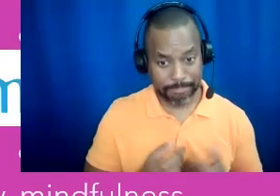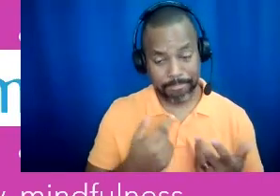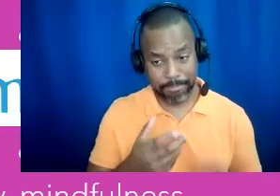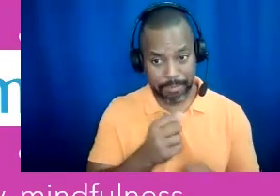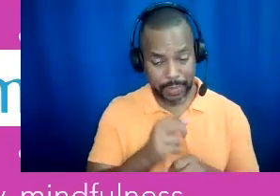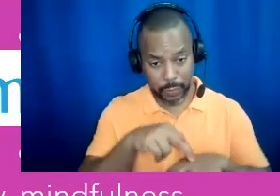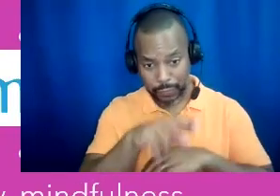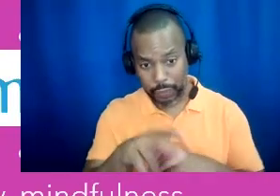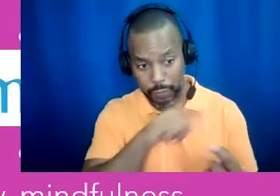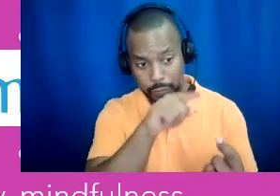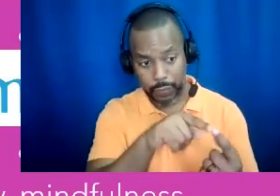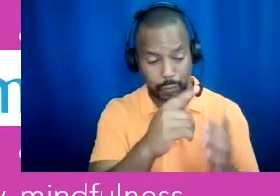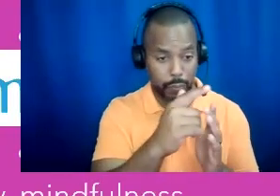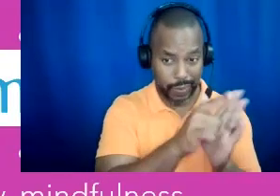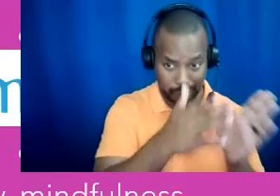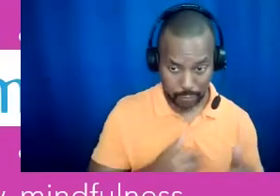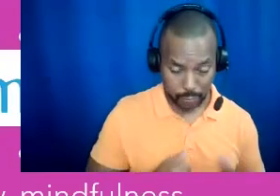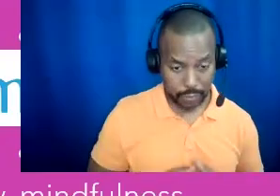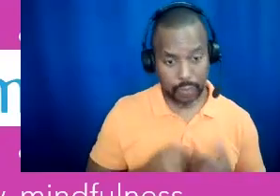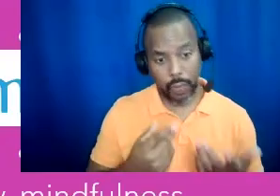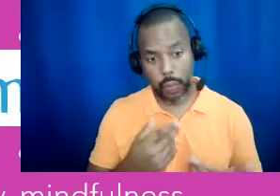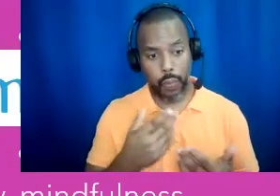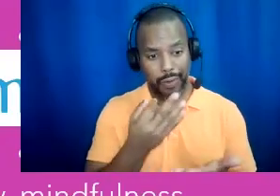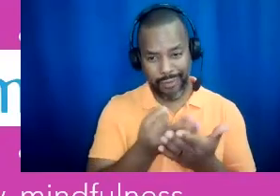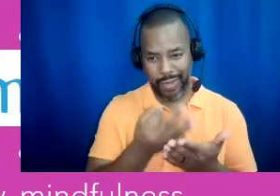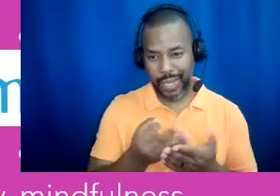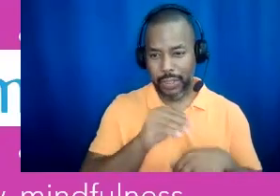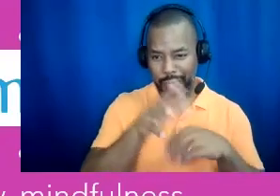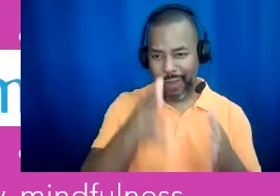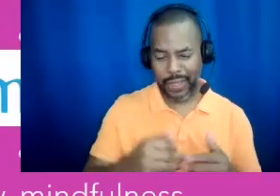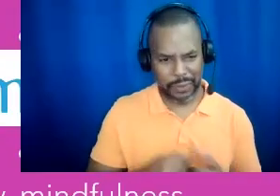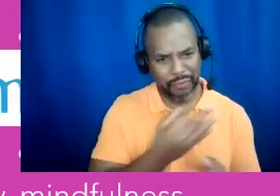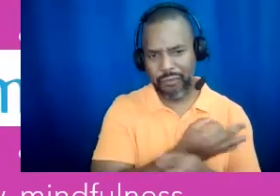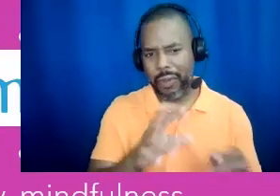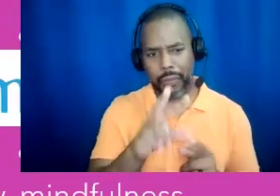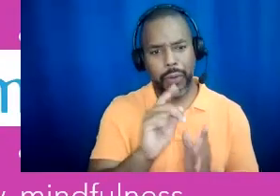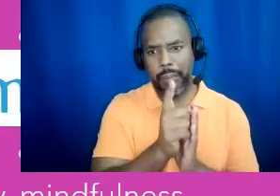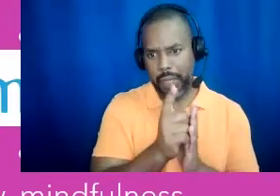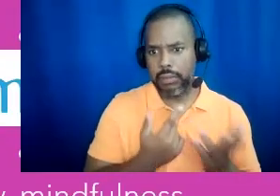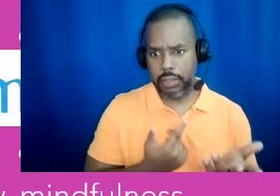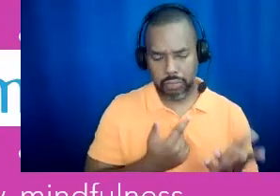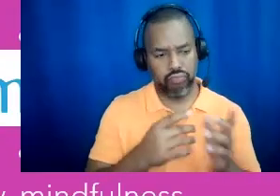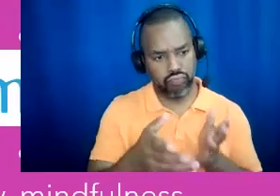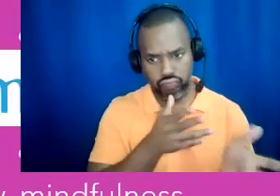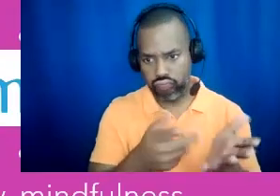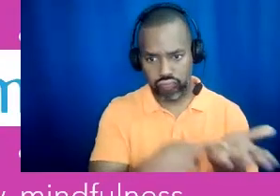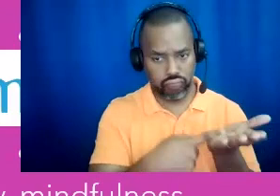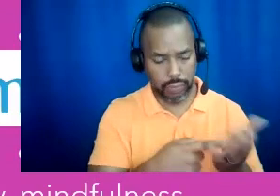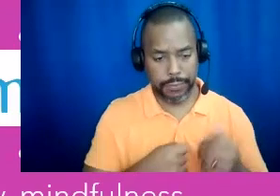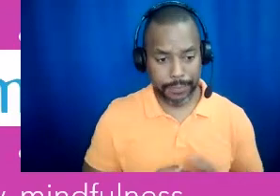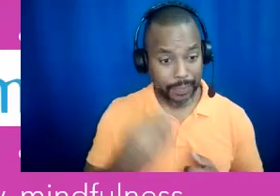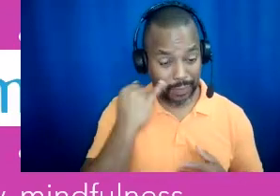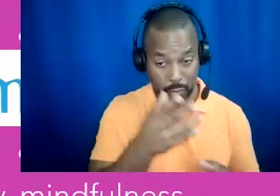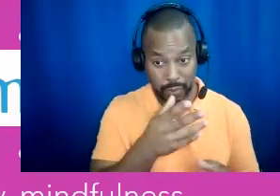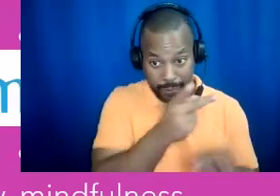referral to an attorney or a financial advisor. These are free 30-minute consults. And then after that, if you decide to retain that